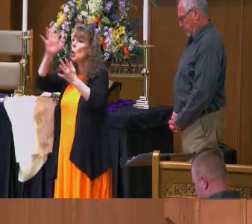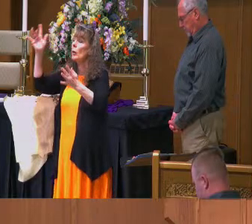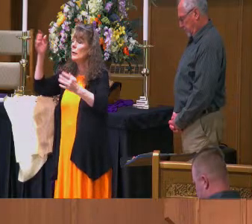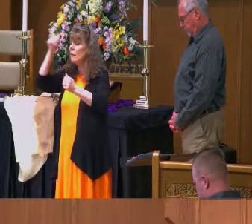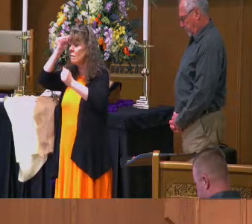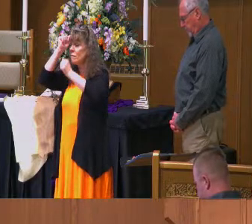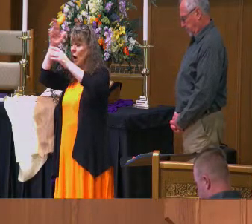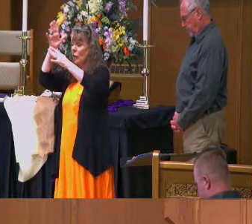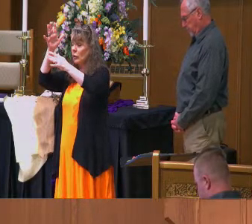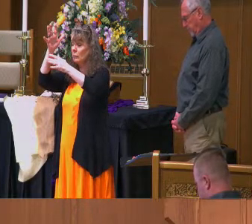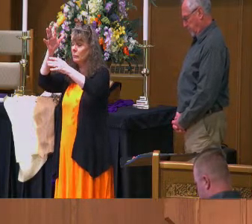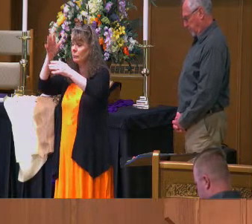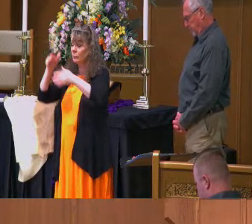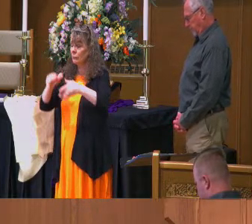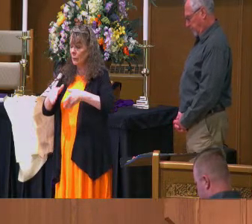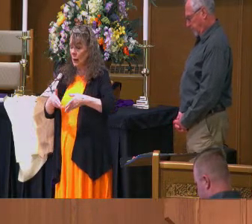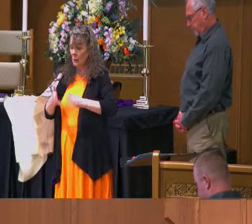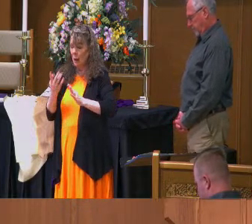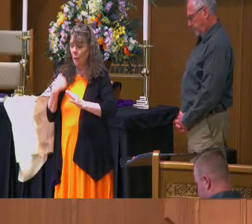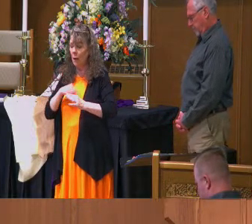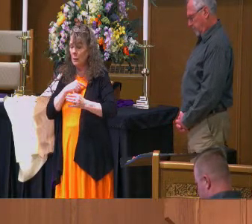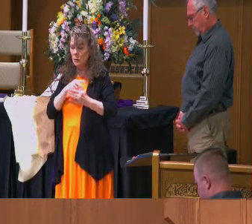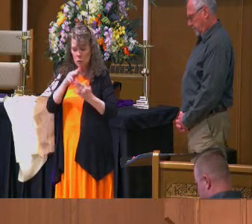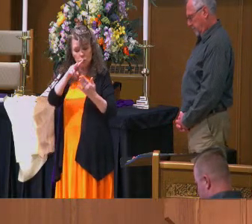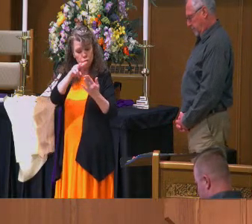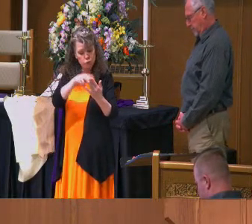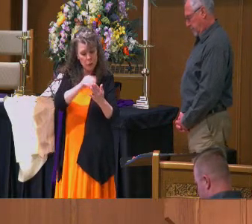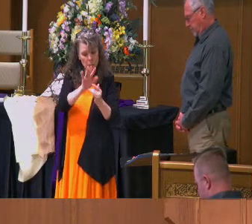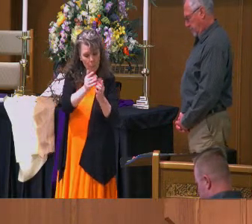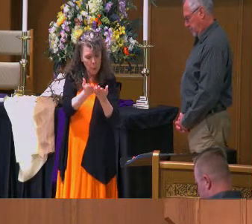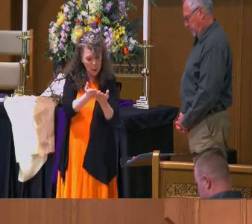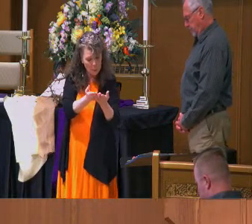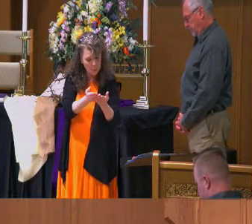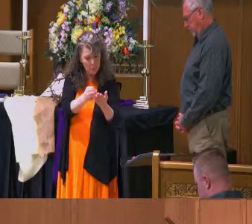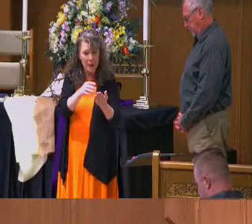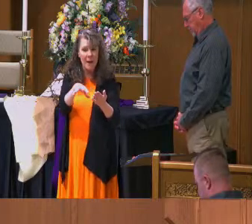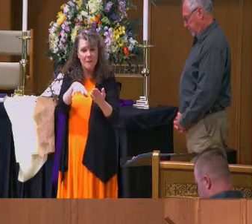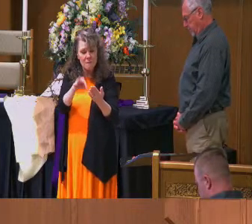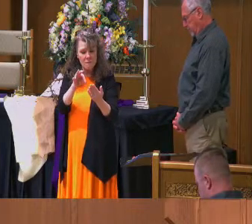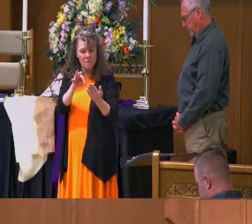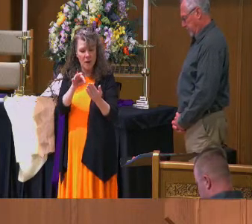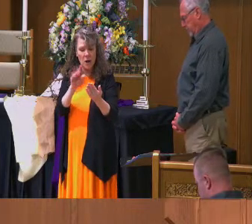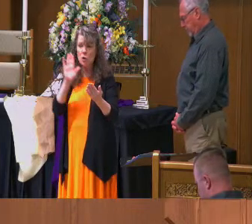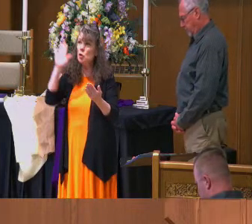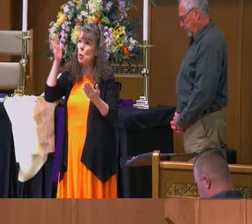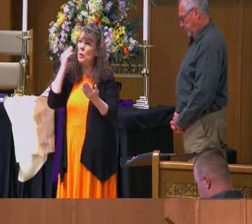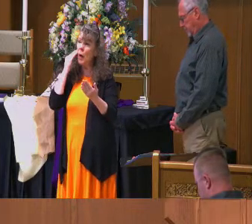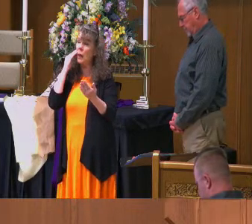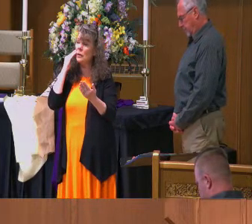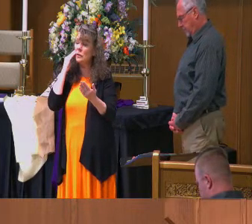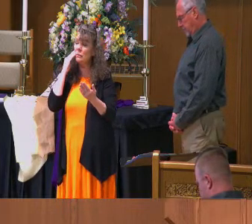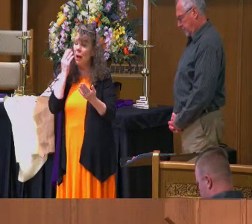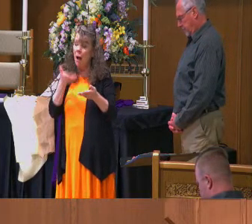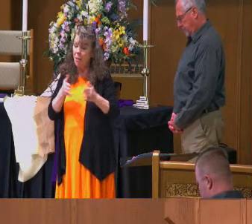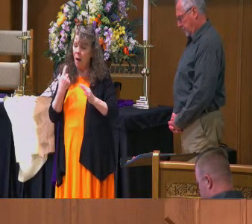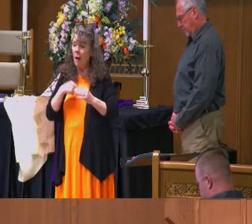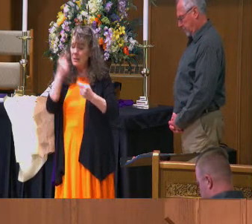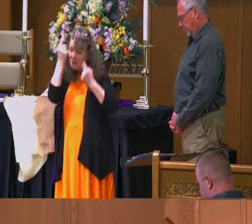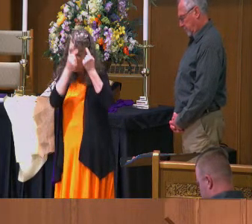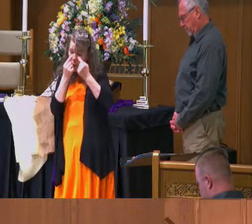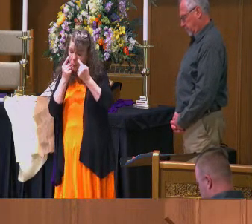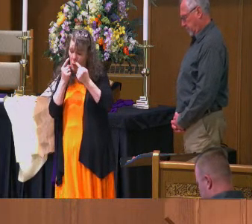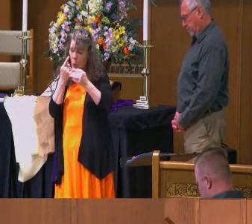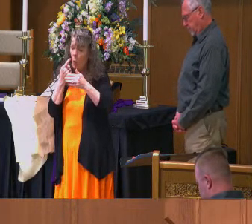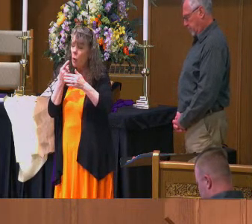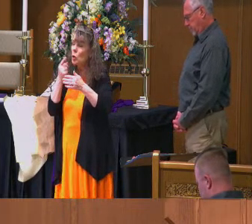Father, make us to open our Bibles this week. Help us to go to the source of knowledge. Let us meditate on who you are, what you